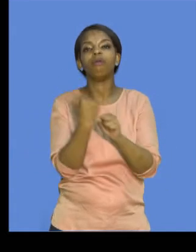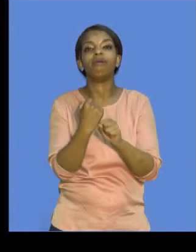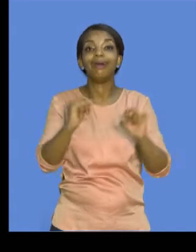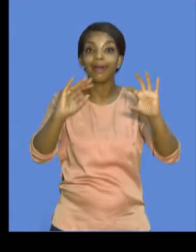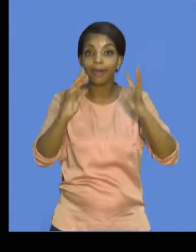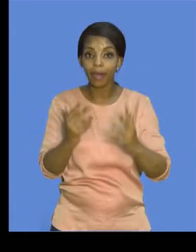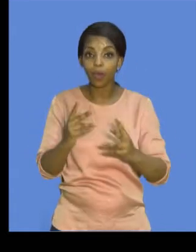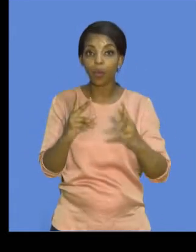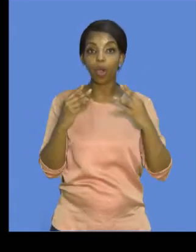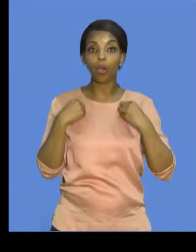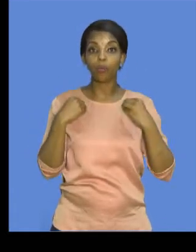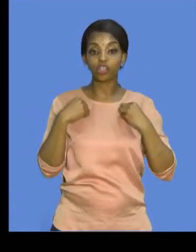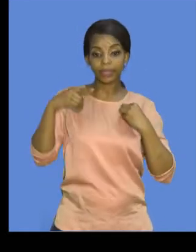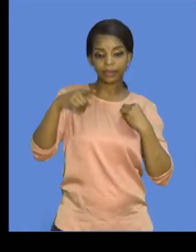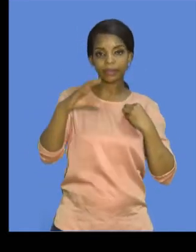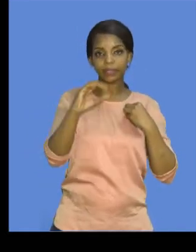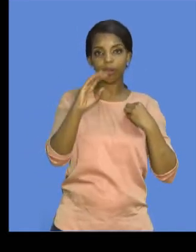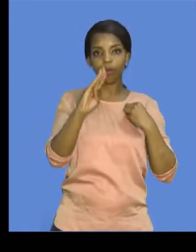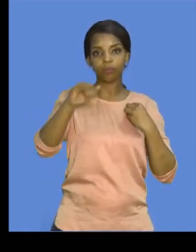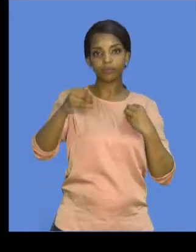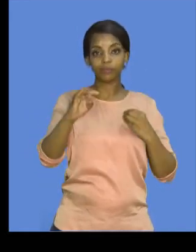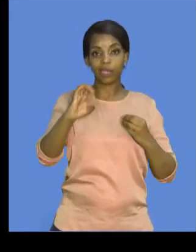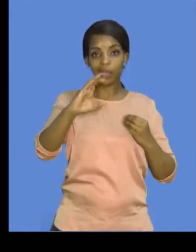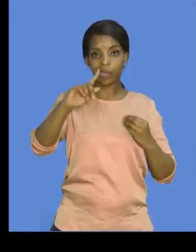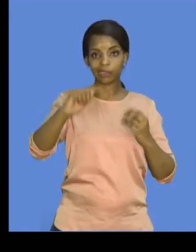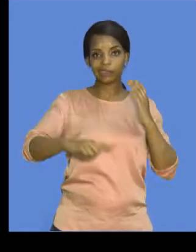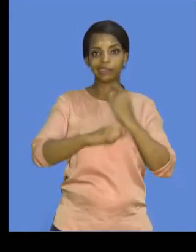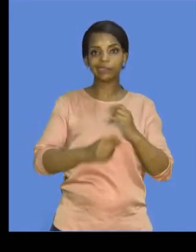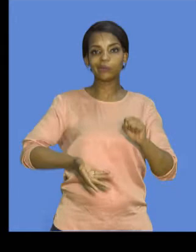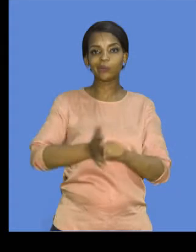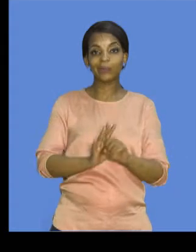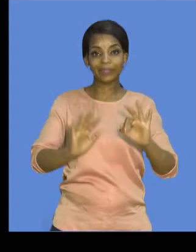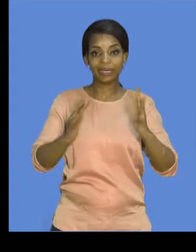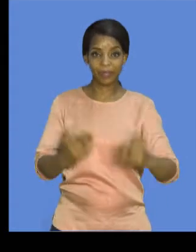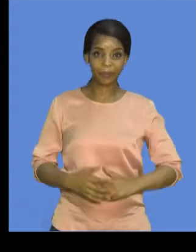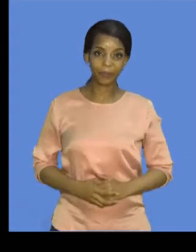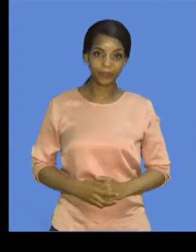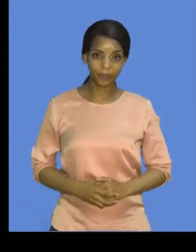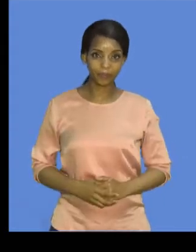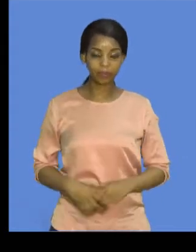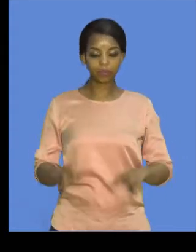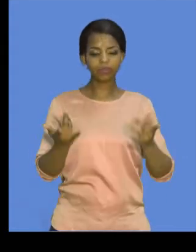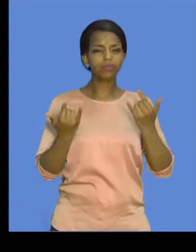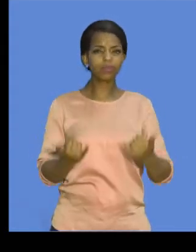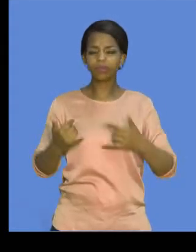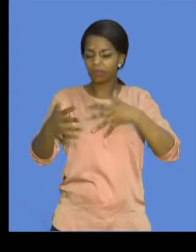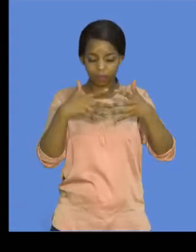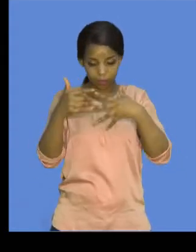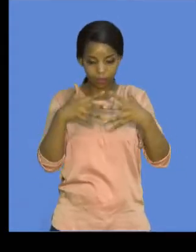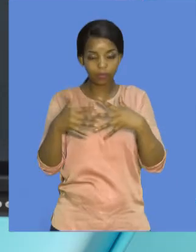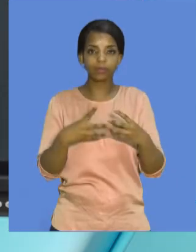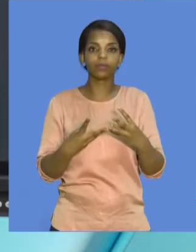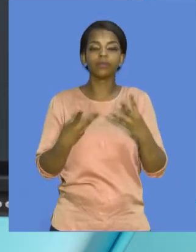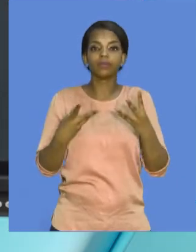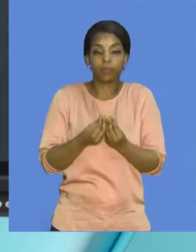life, they become charged, right? Okay. Now, having said that, any object consists of